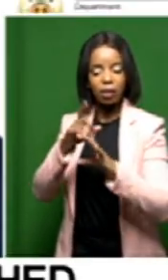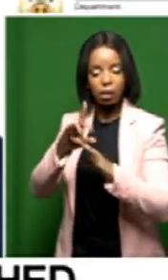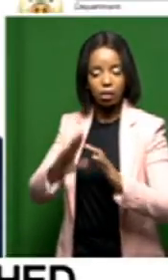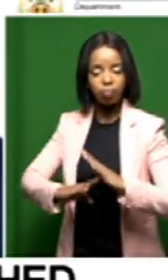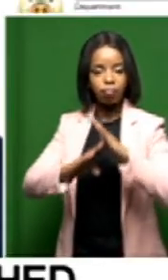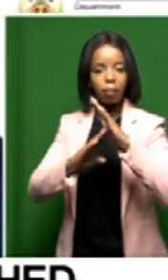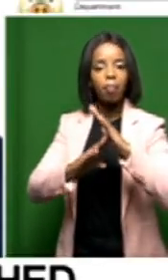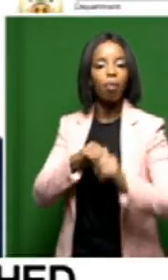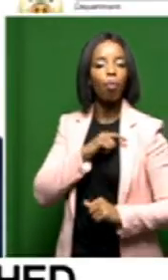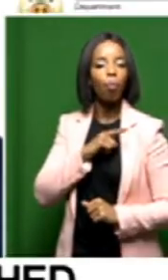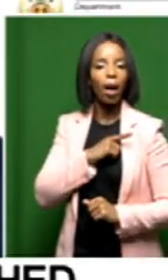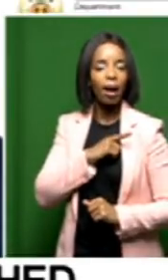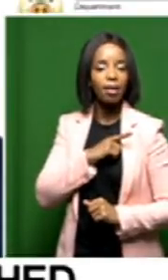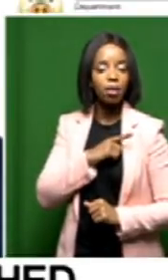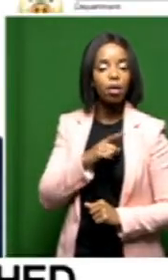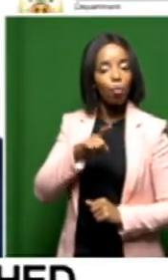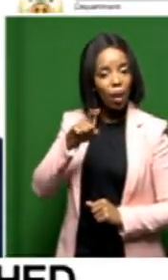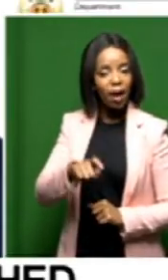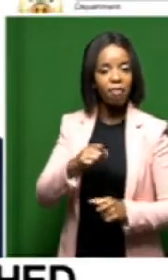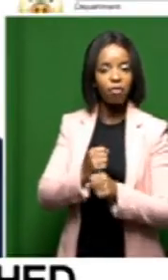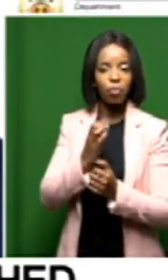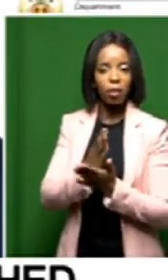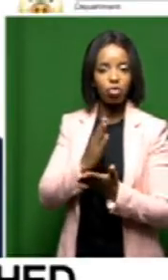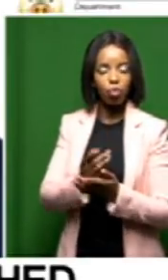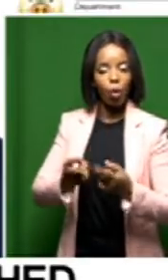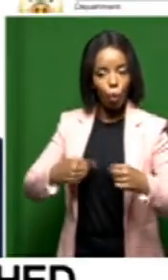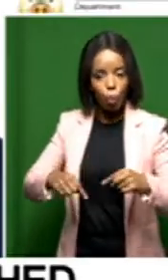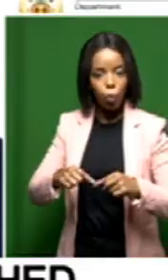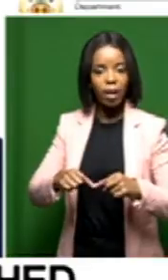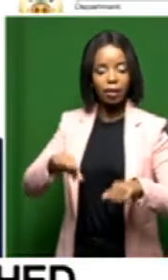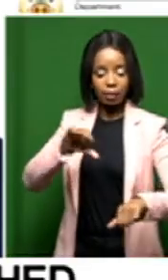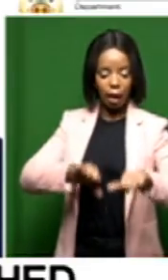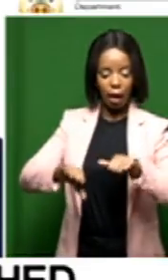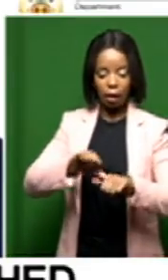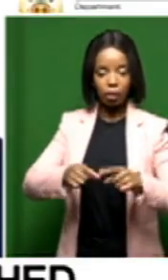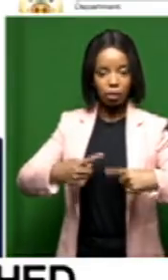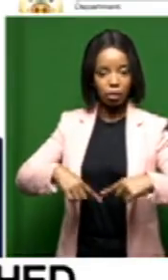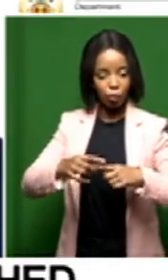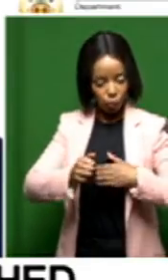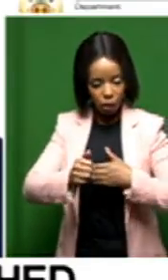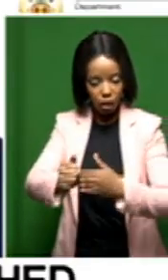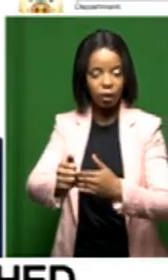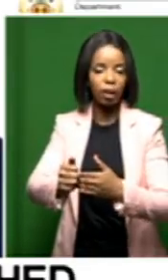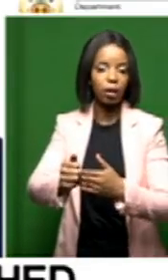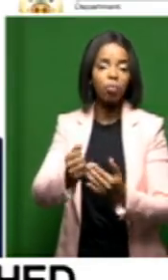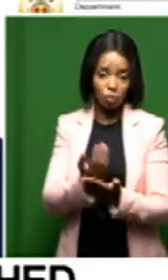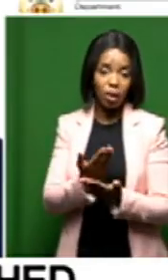because we need to make sure that we are at the forefront of science when we really can be with the knowledge that we've already got here.